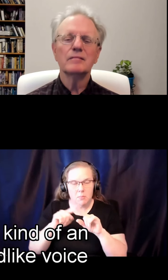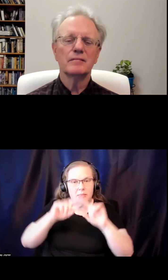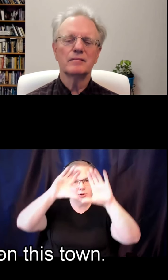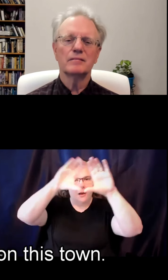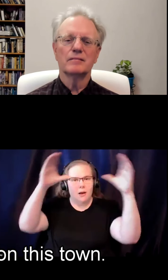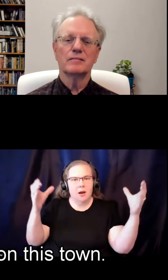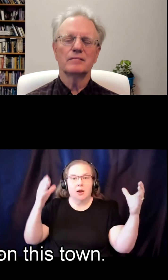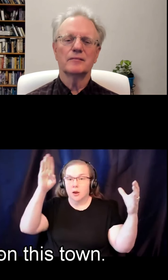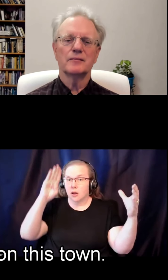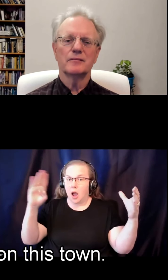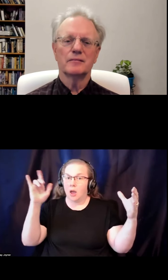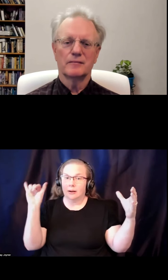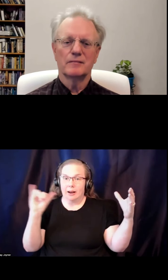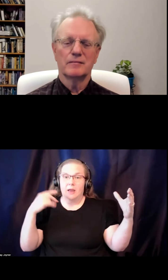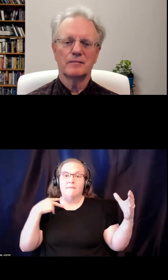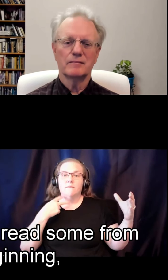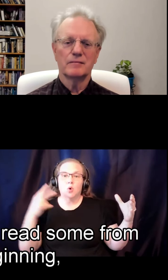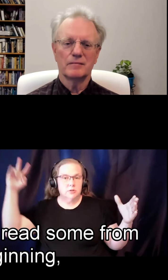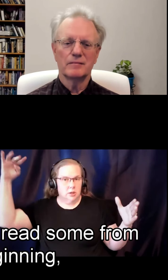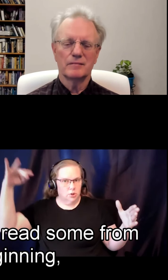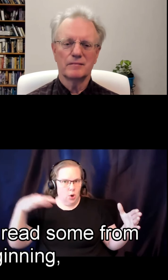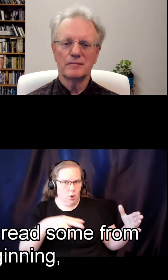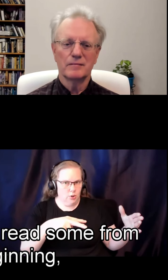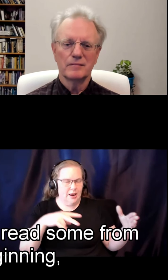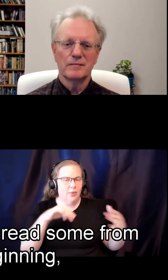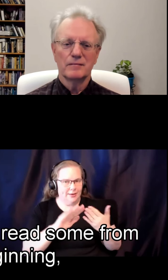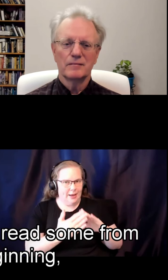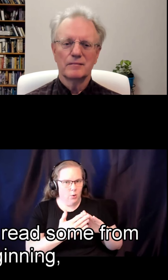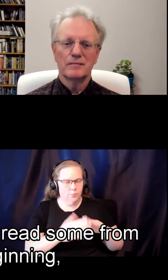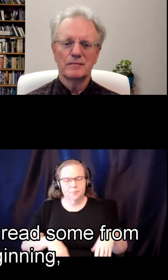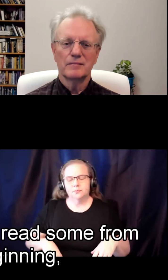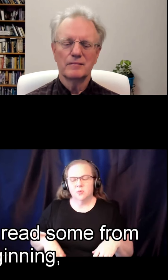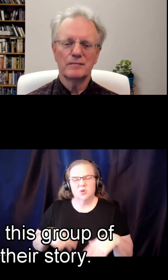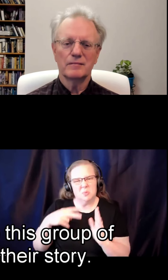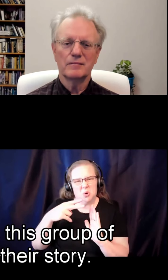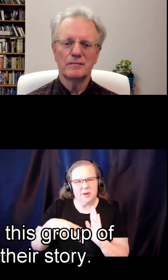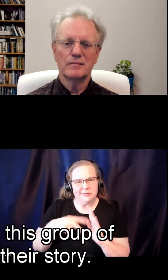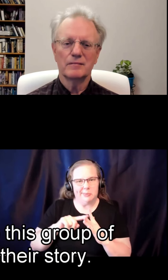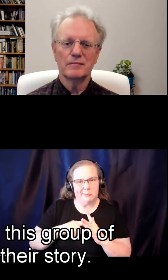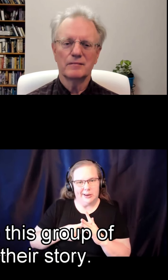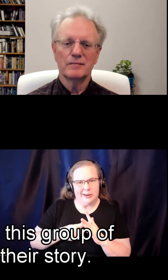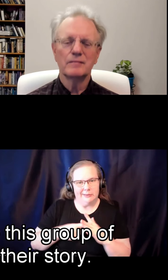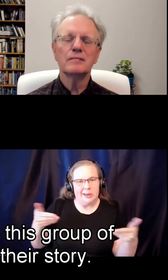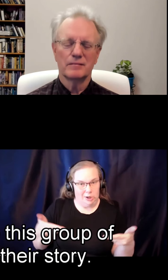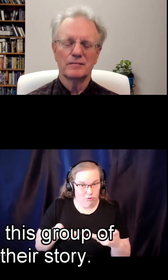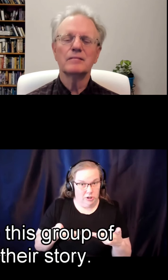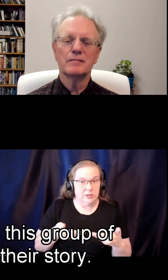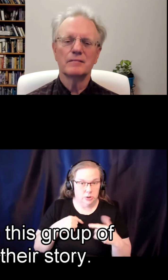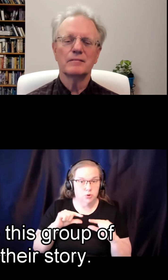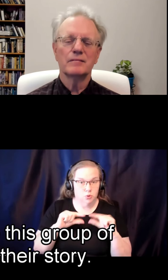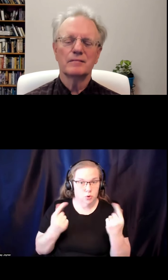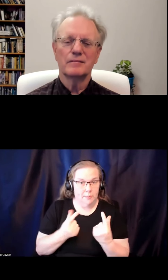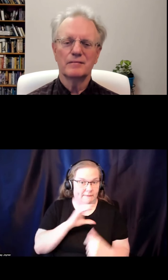godlike voice who looks down on this town. And I'm just going to read some from the very beginning, the introduction to this group of